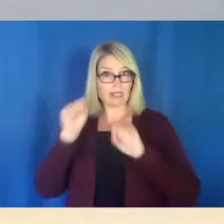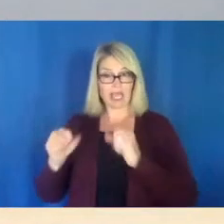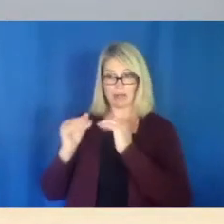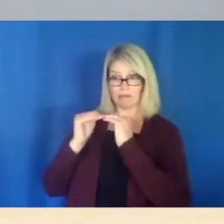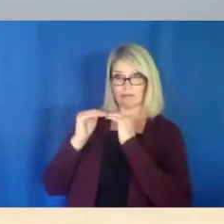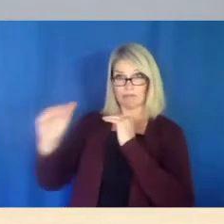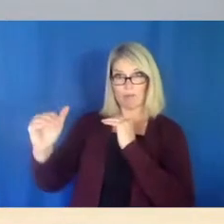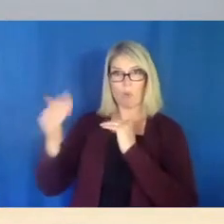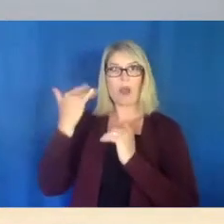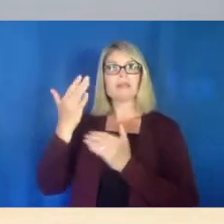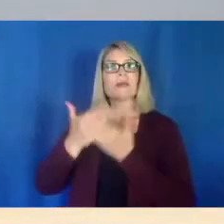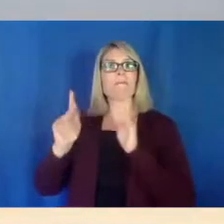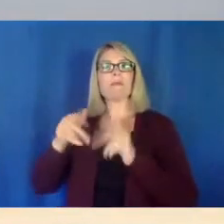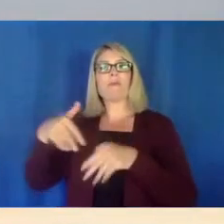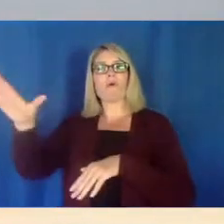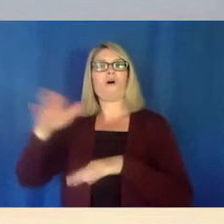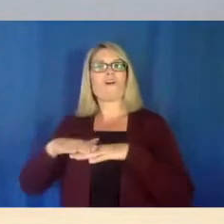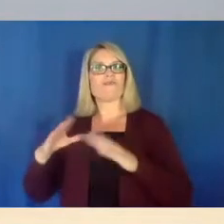per day?